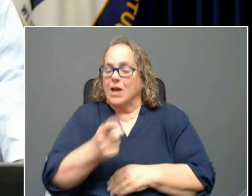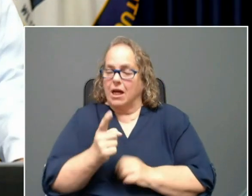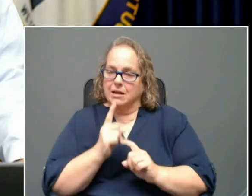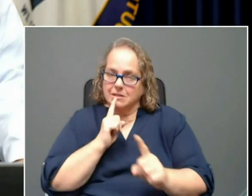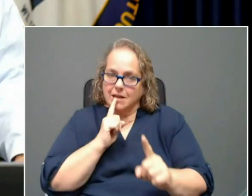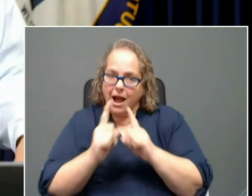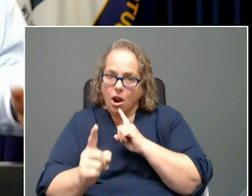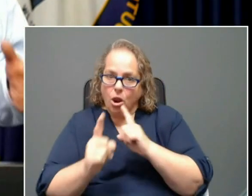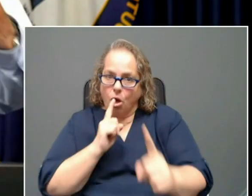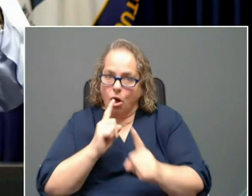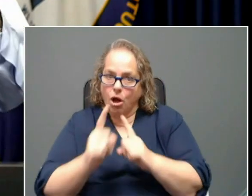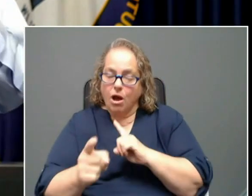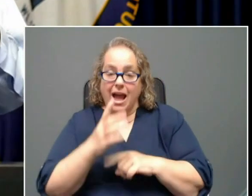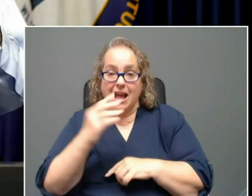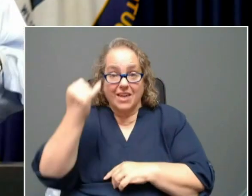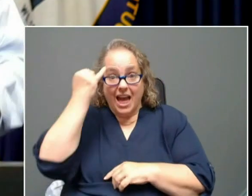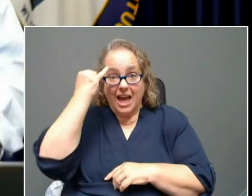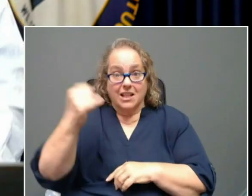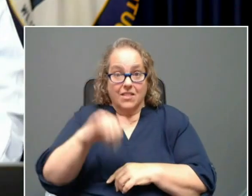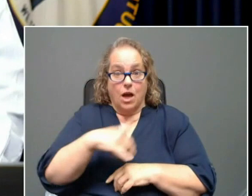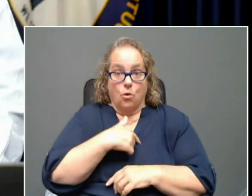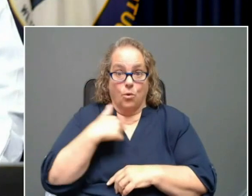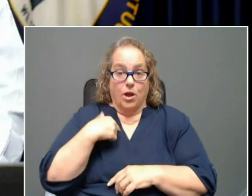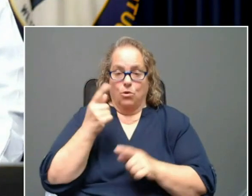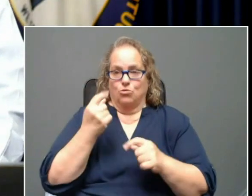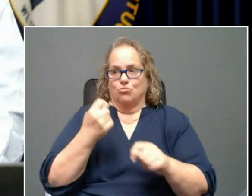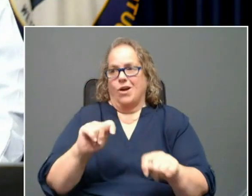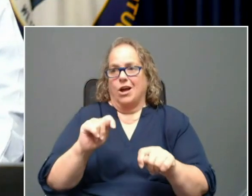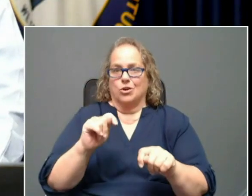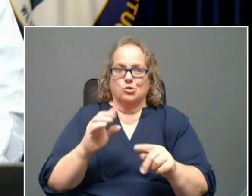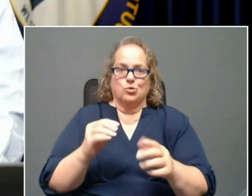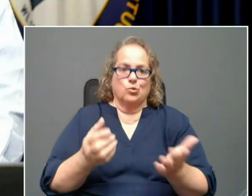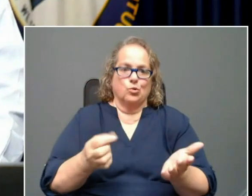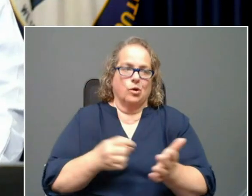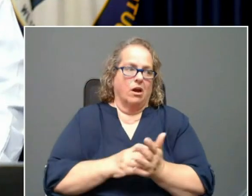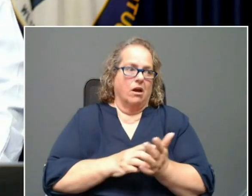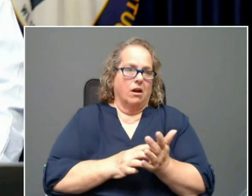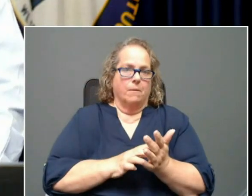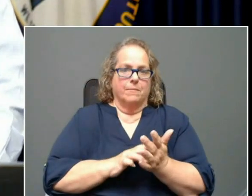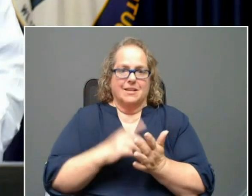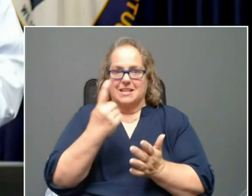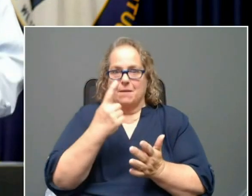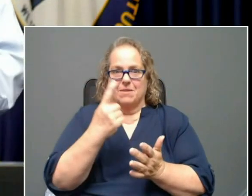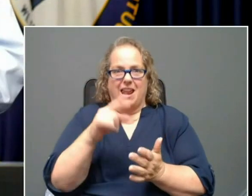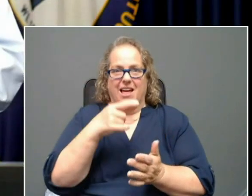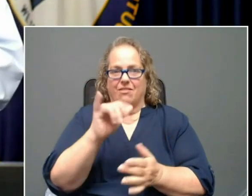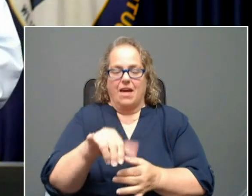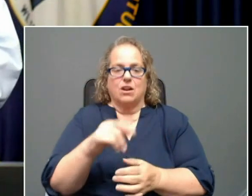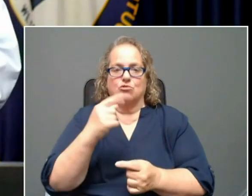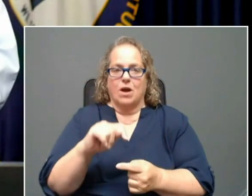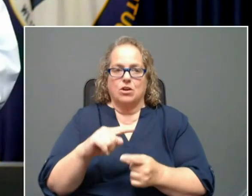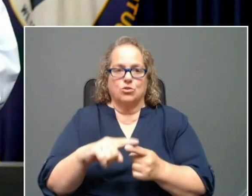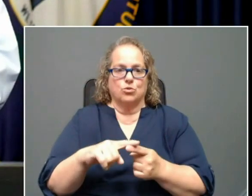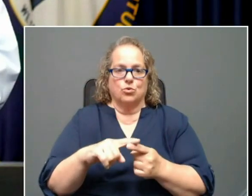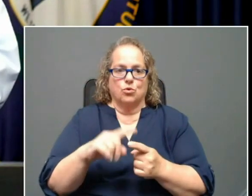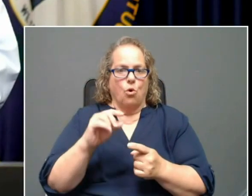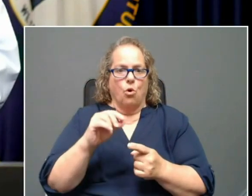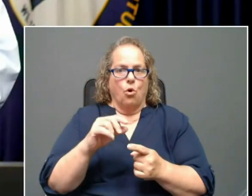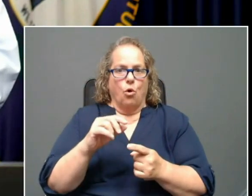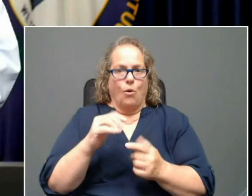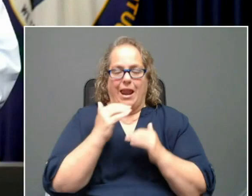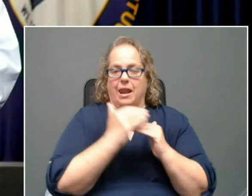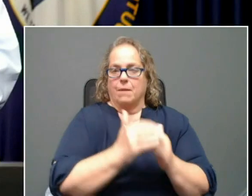this idea that we would try to take something like this or almost anything